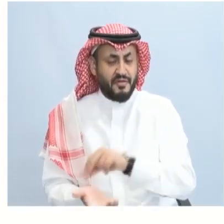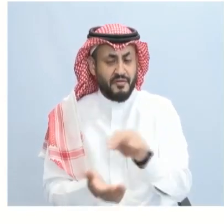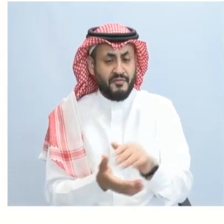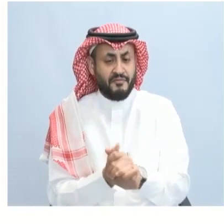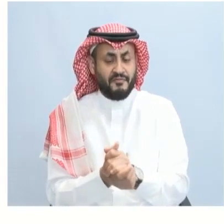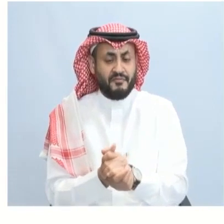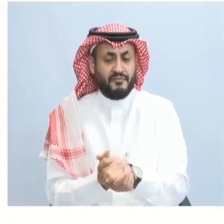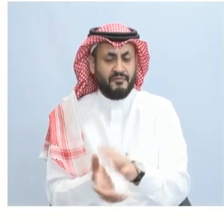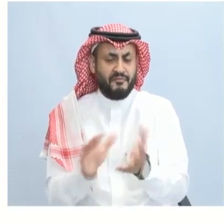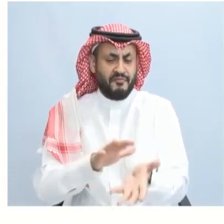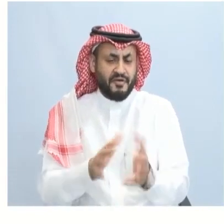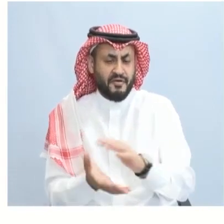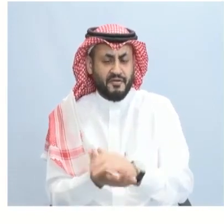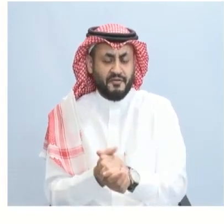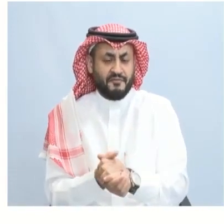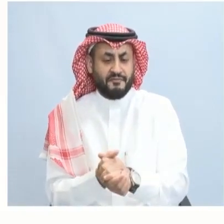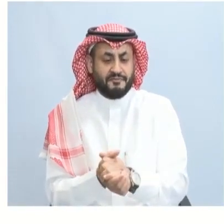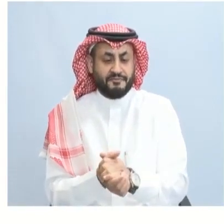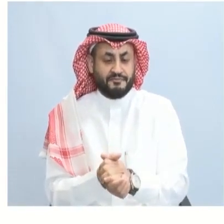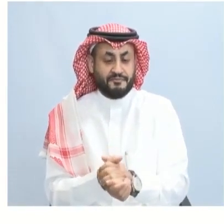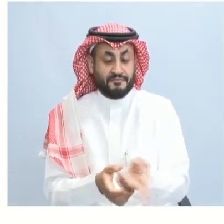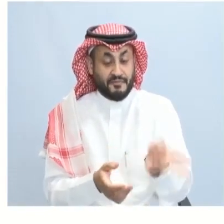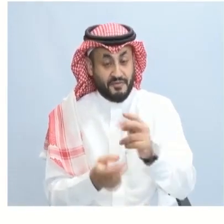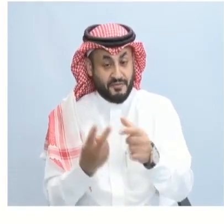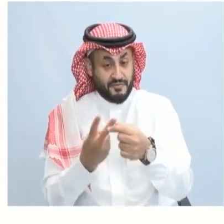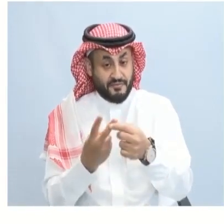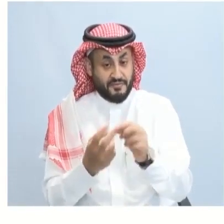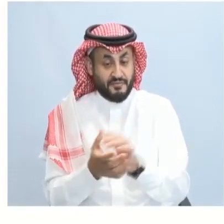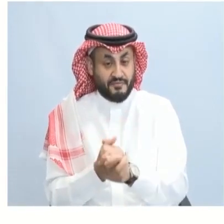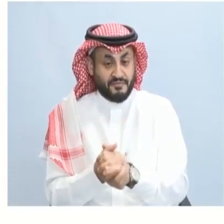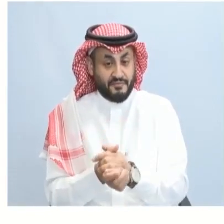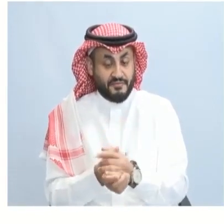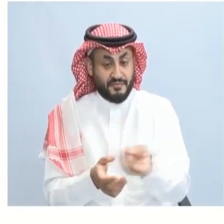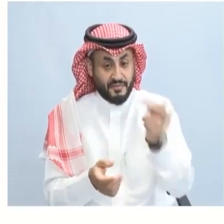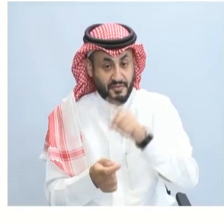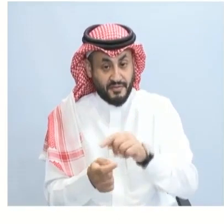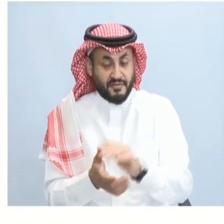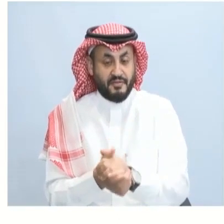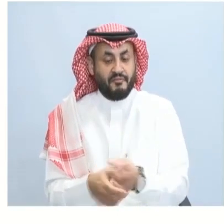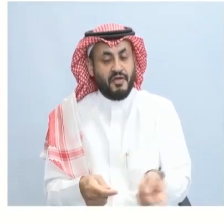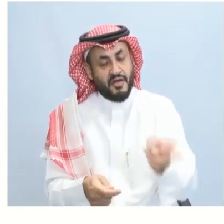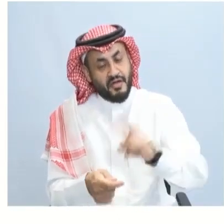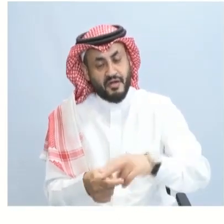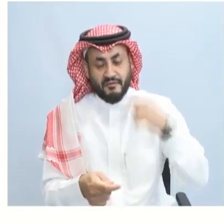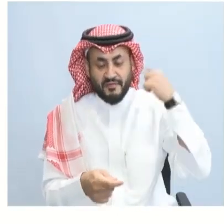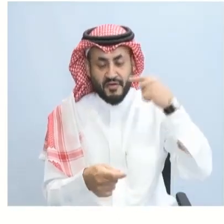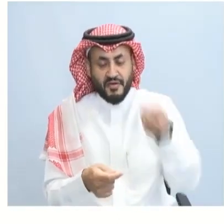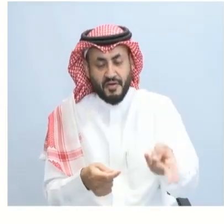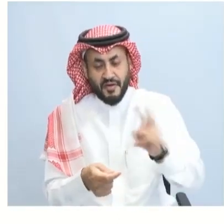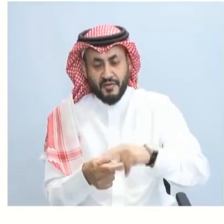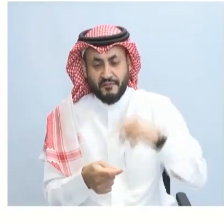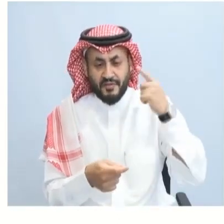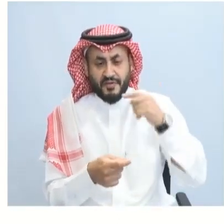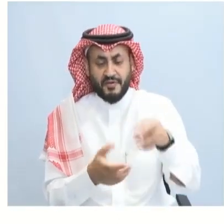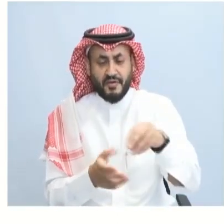good. But then again, so he is thinking about one choice, but then again, thinking about the other.